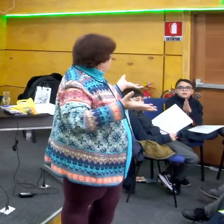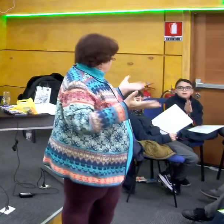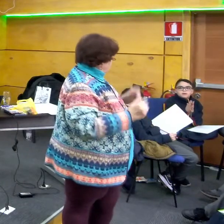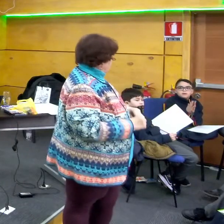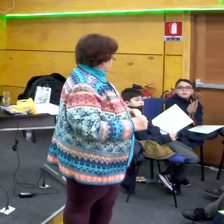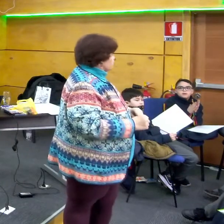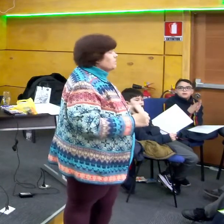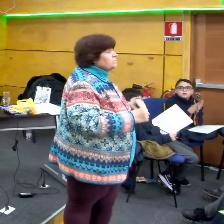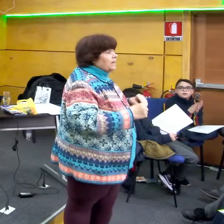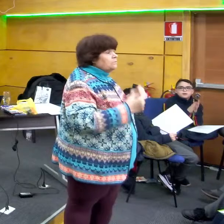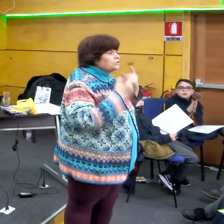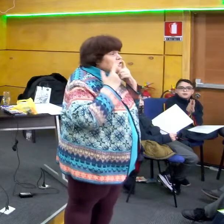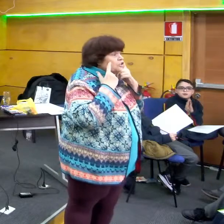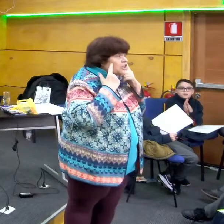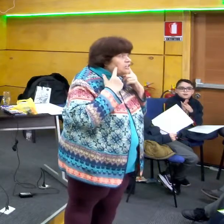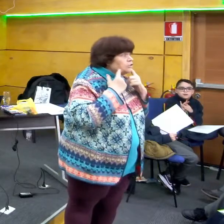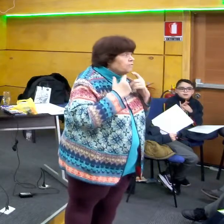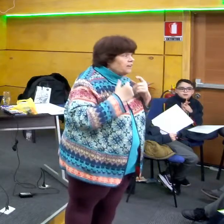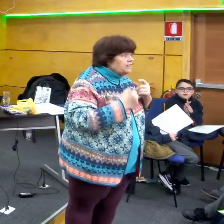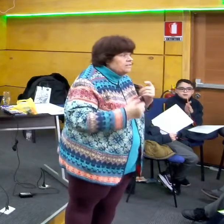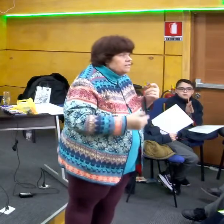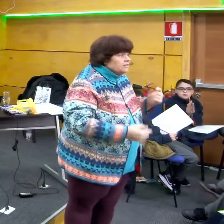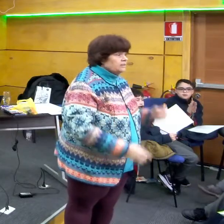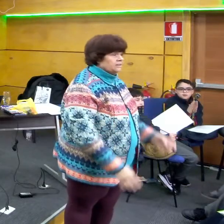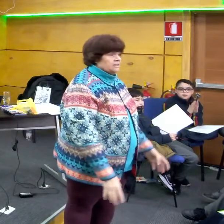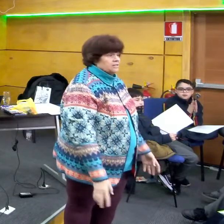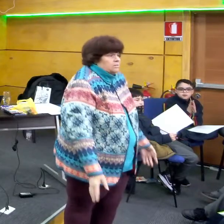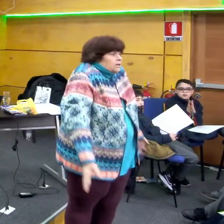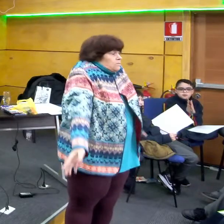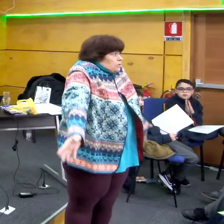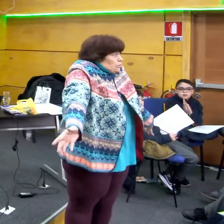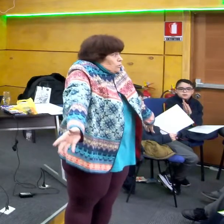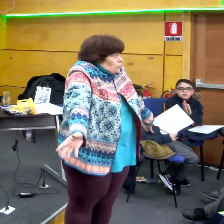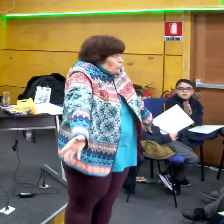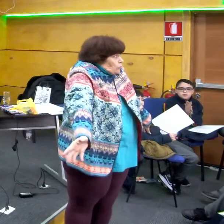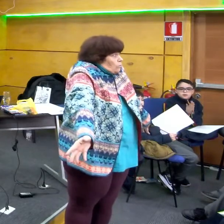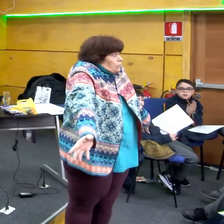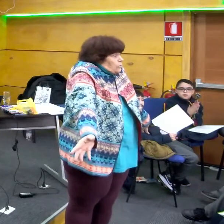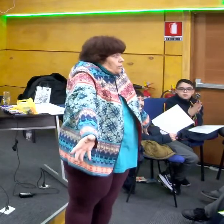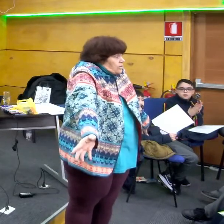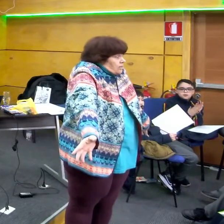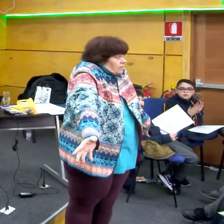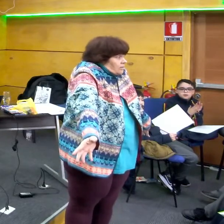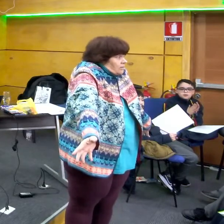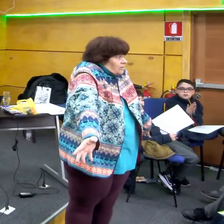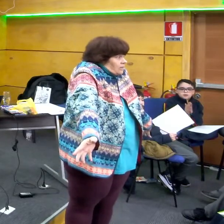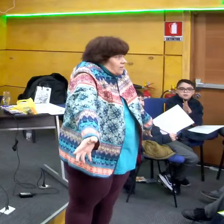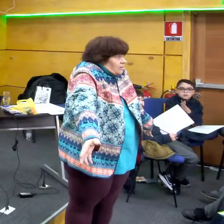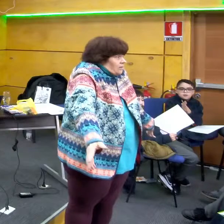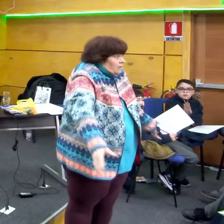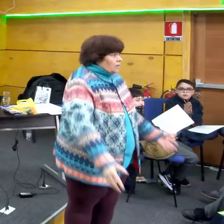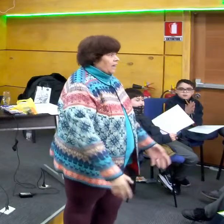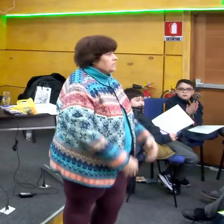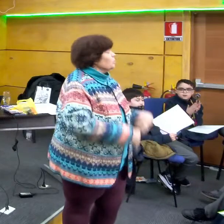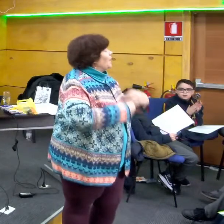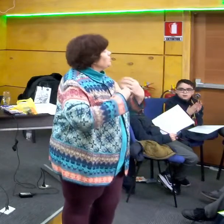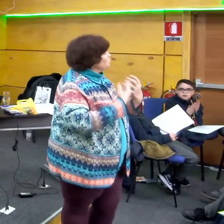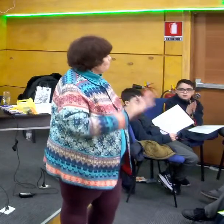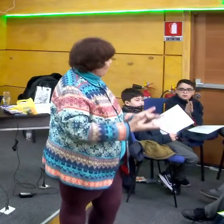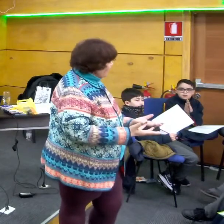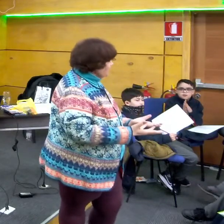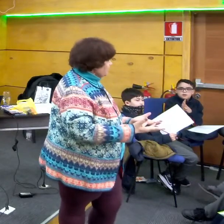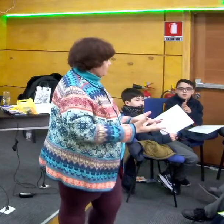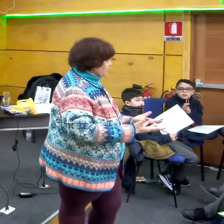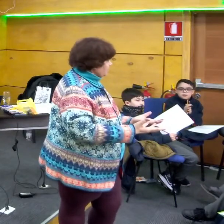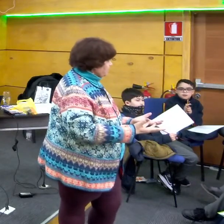add, sometimes you just change your face, sometimes you use your shoulders. So as